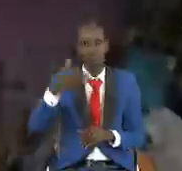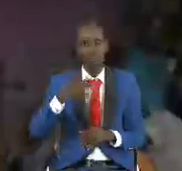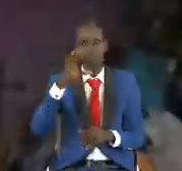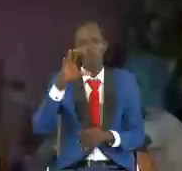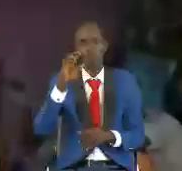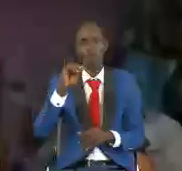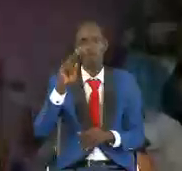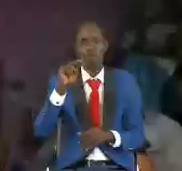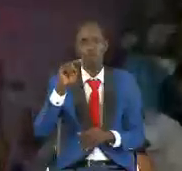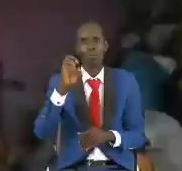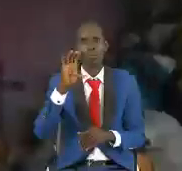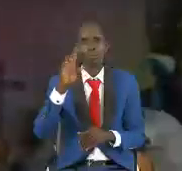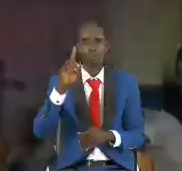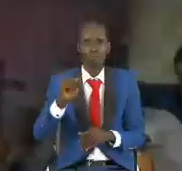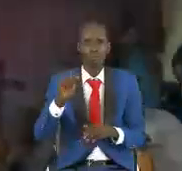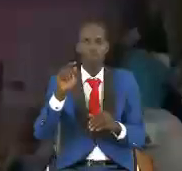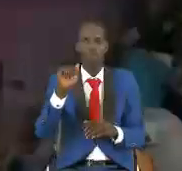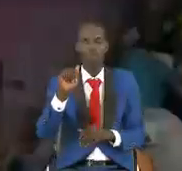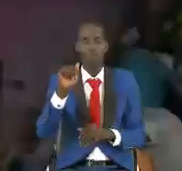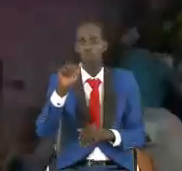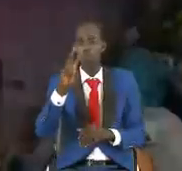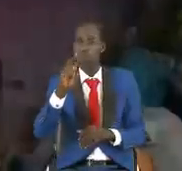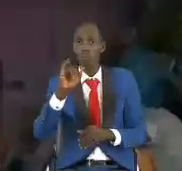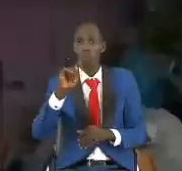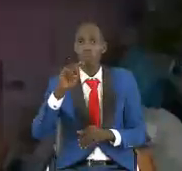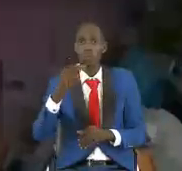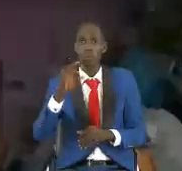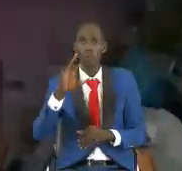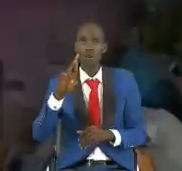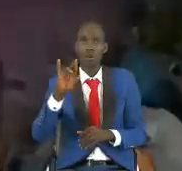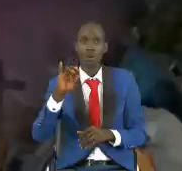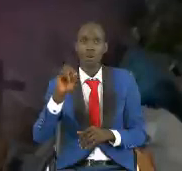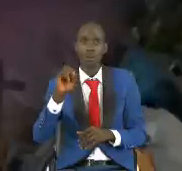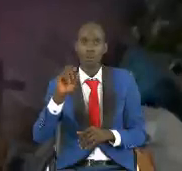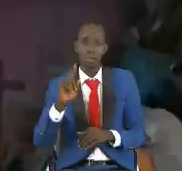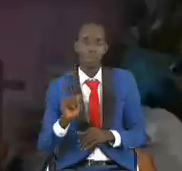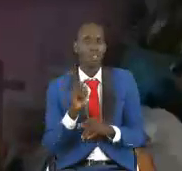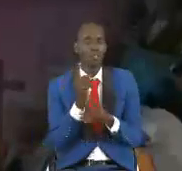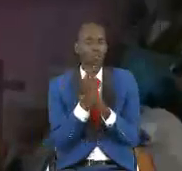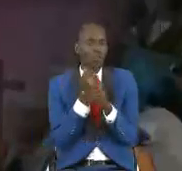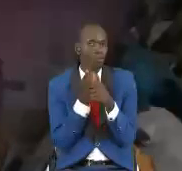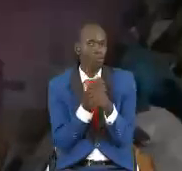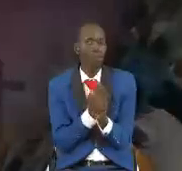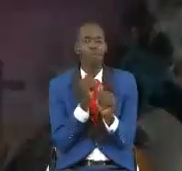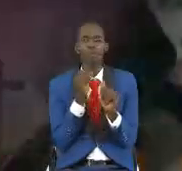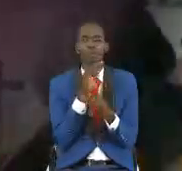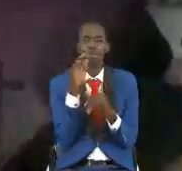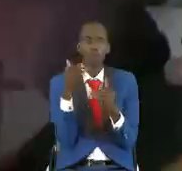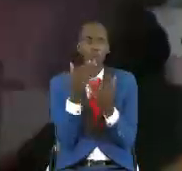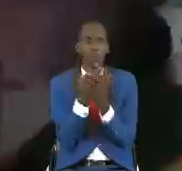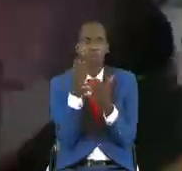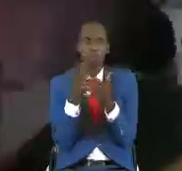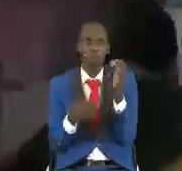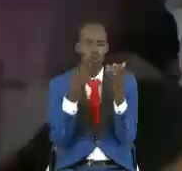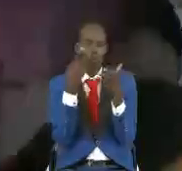put in your names right there, and all the data, all the information that is